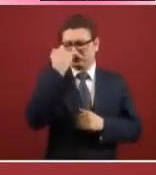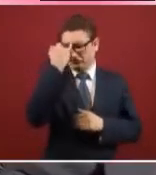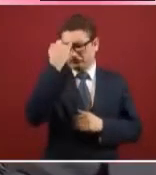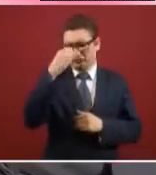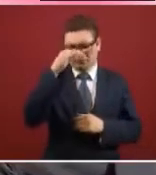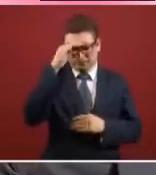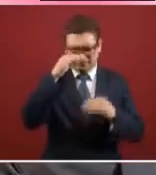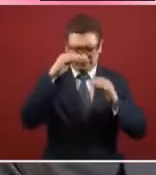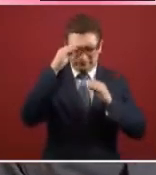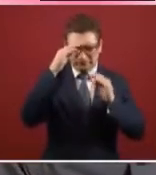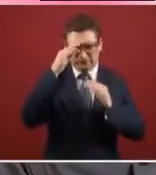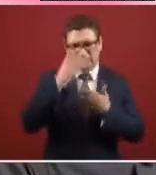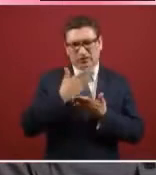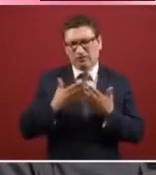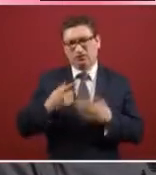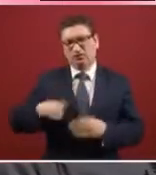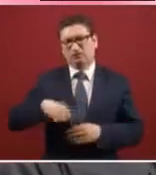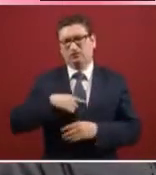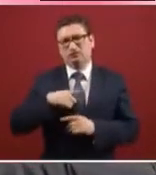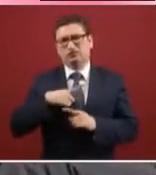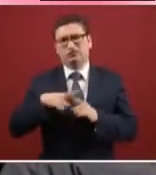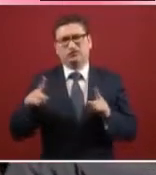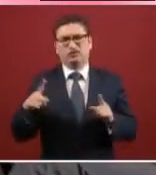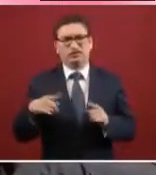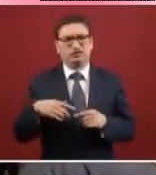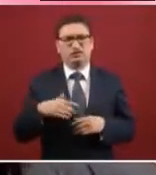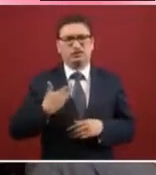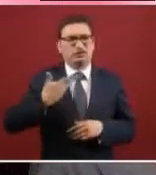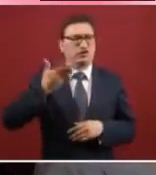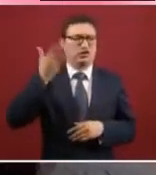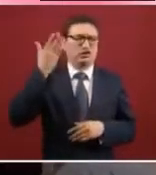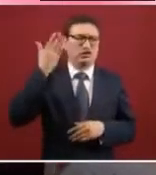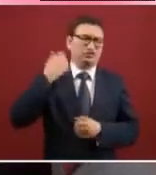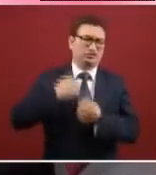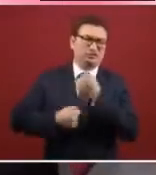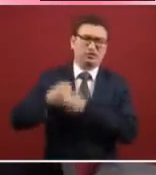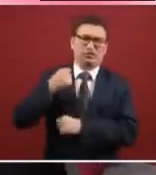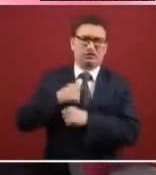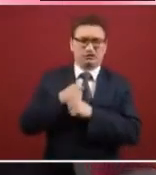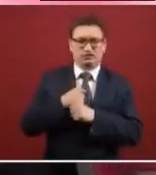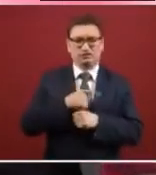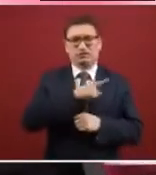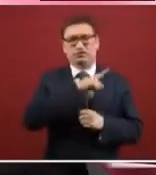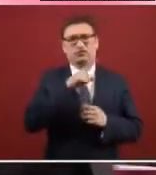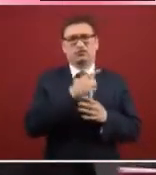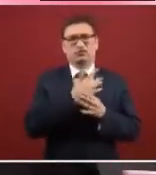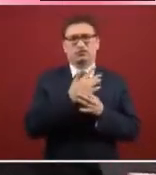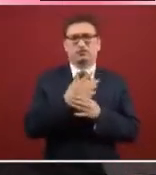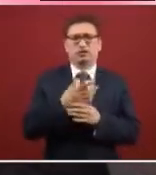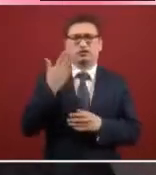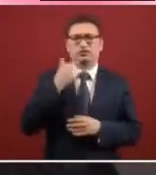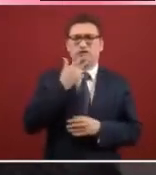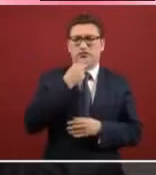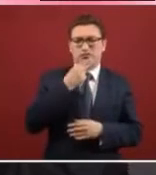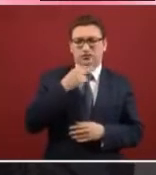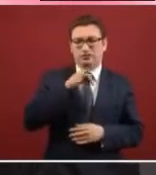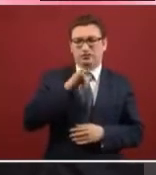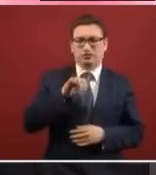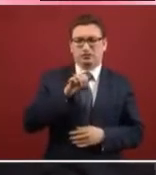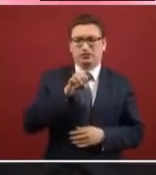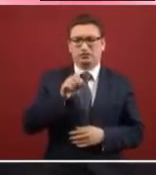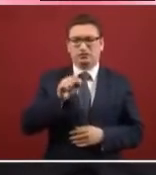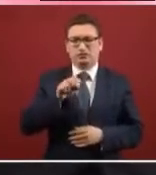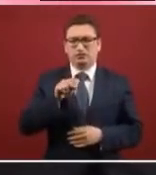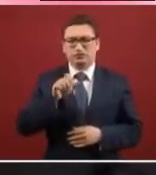desde thinking used to tiempo. Be in the past. For many years, decía, Don Jesús, Don Jesús used to